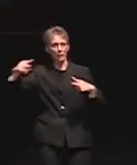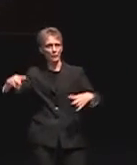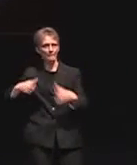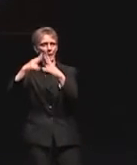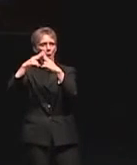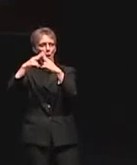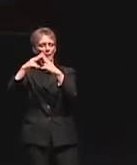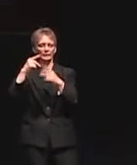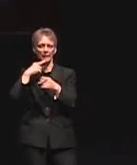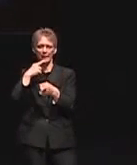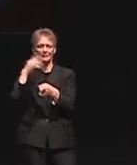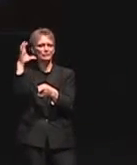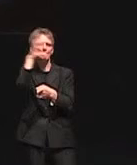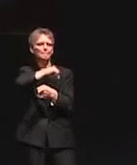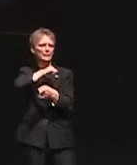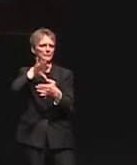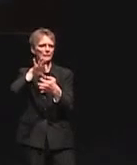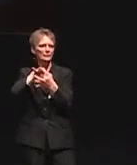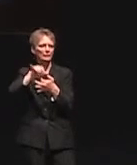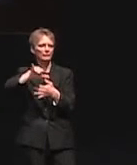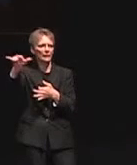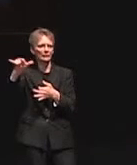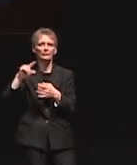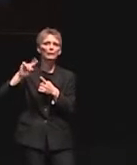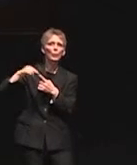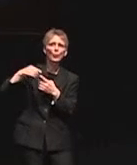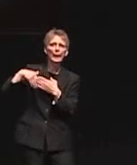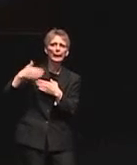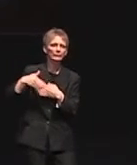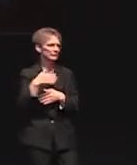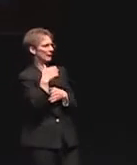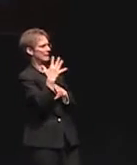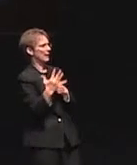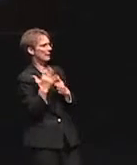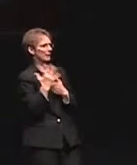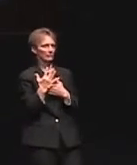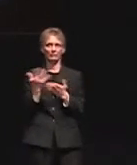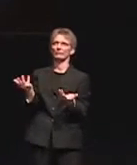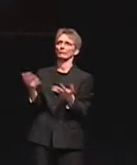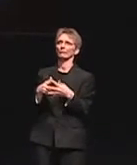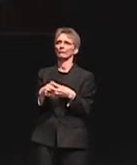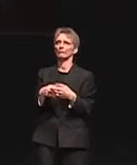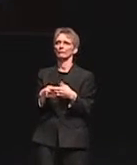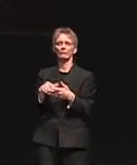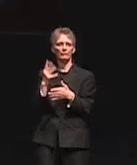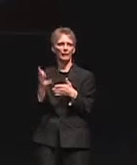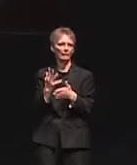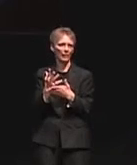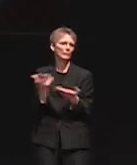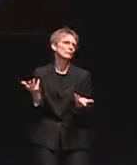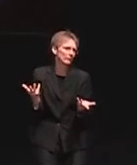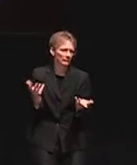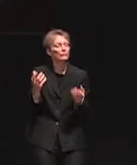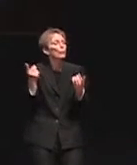plane is gone. They said, well, when can we get another one? In 5 hours. We said, we have to sit here for 5 hours? Well, I sat in the airport for